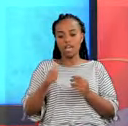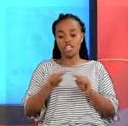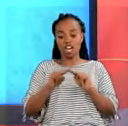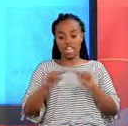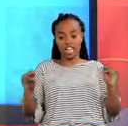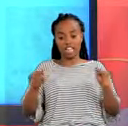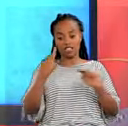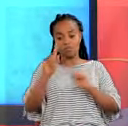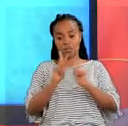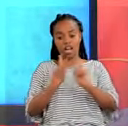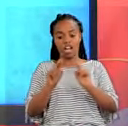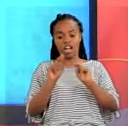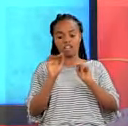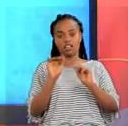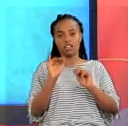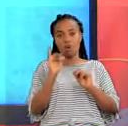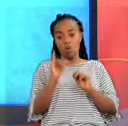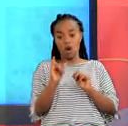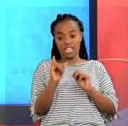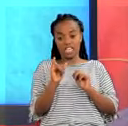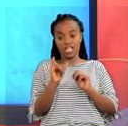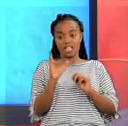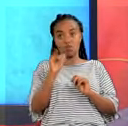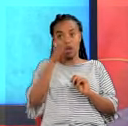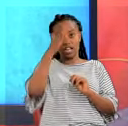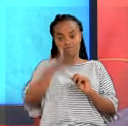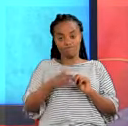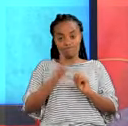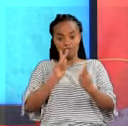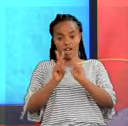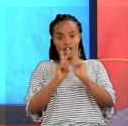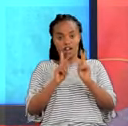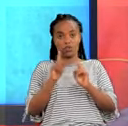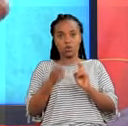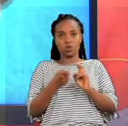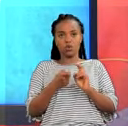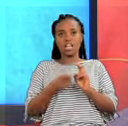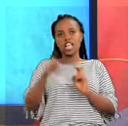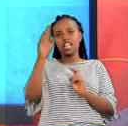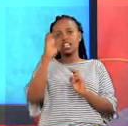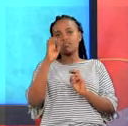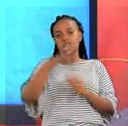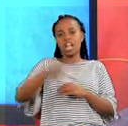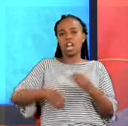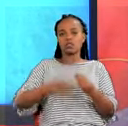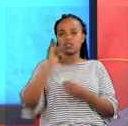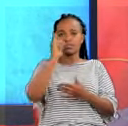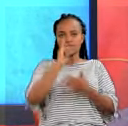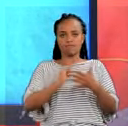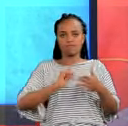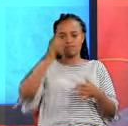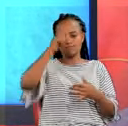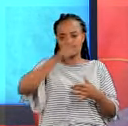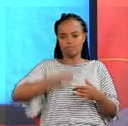parallel to y axis is given by this form. In this case, the ellipse has this form.